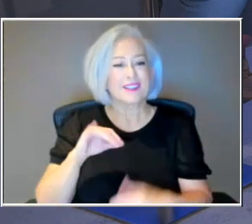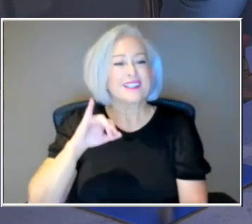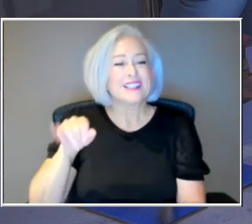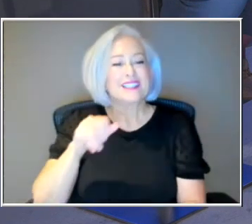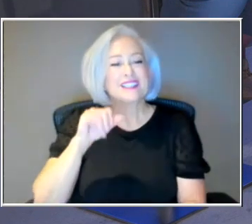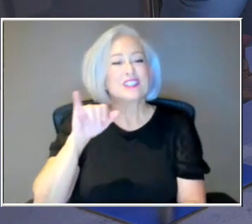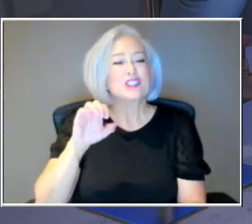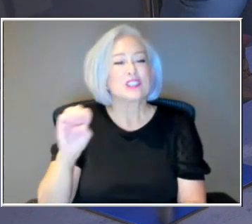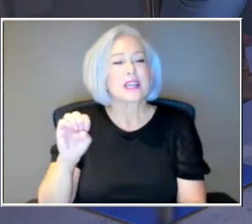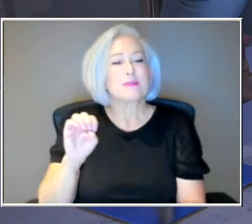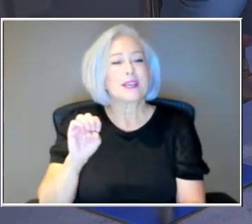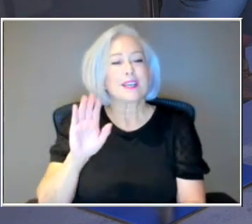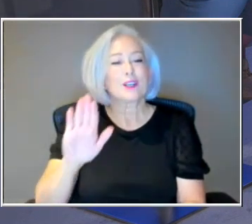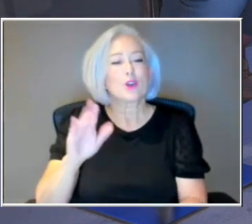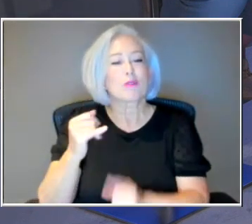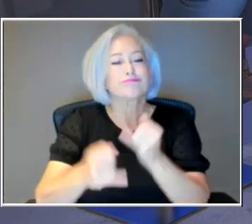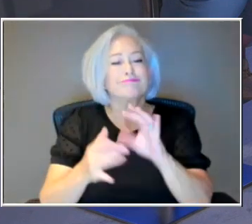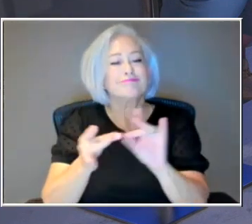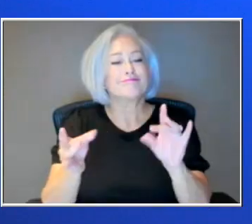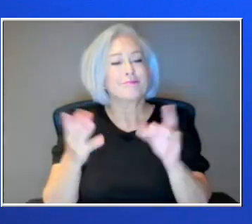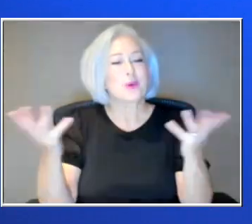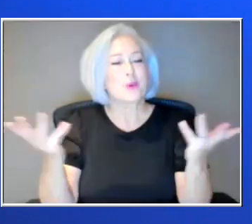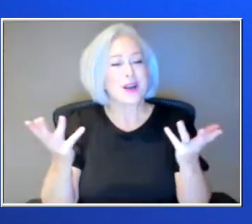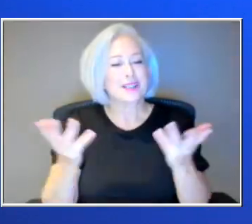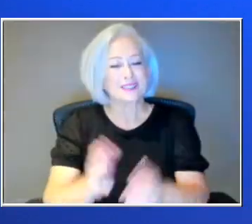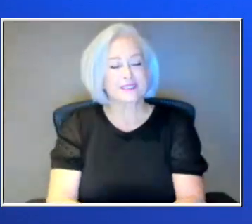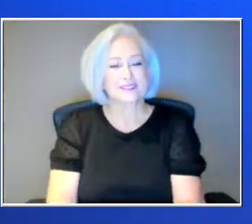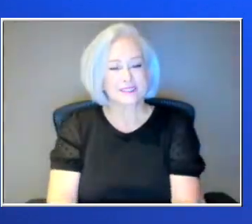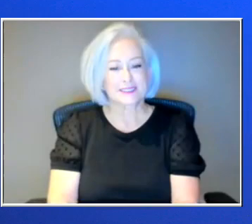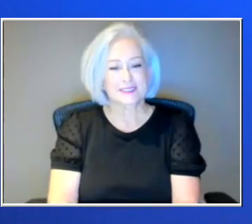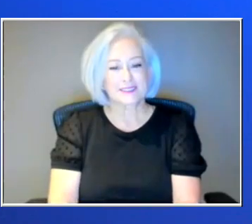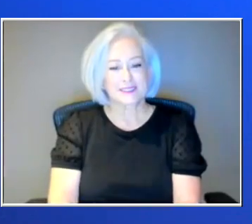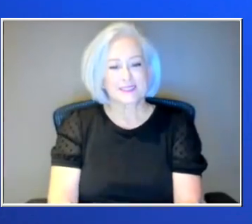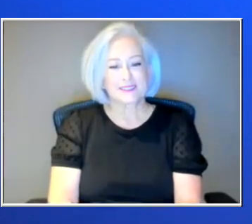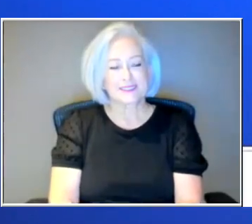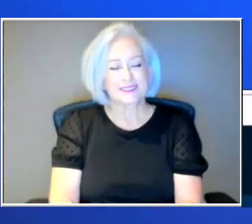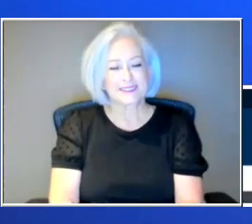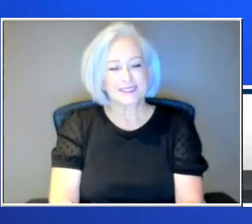your story? That